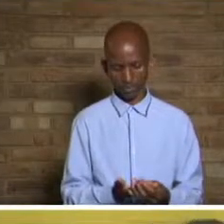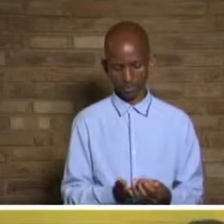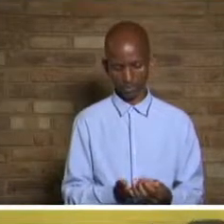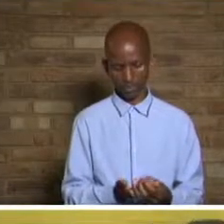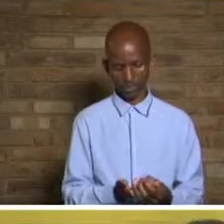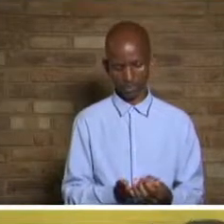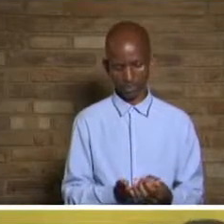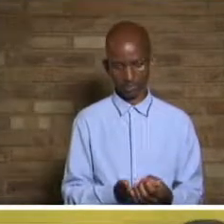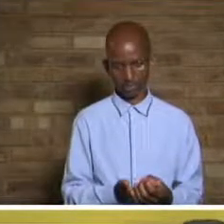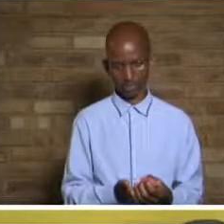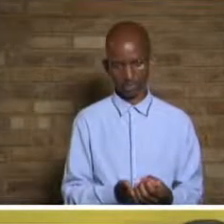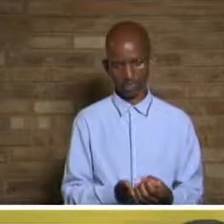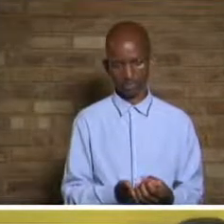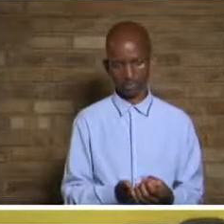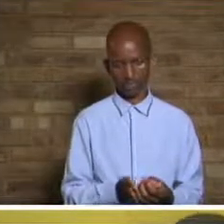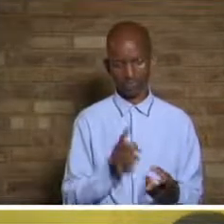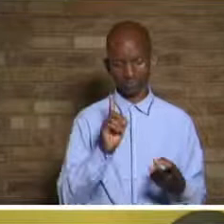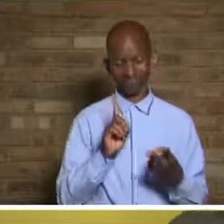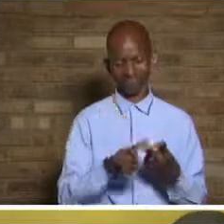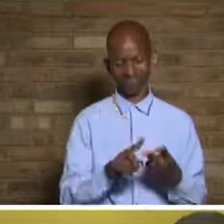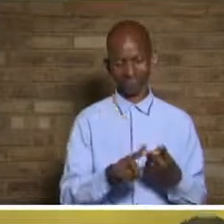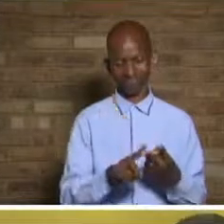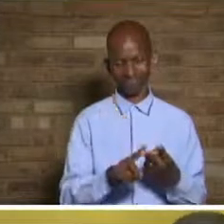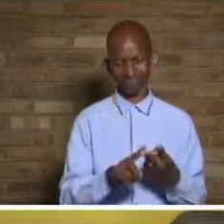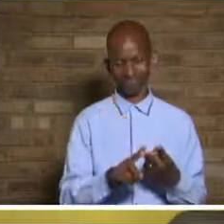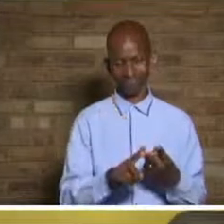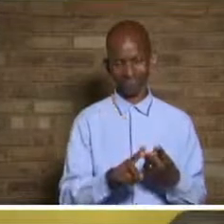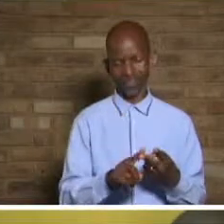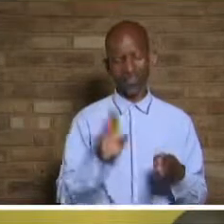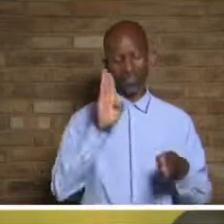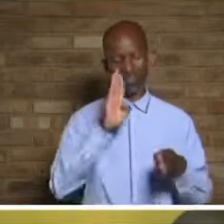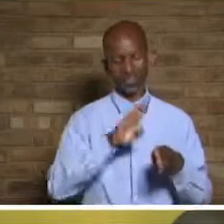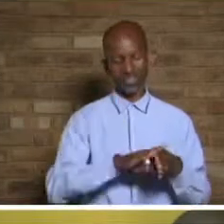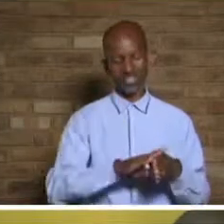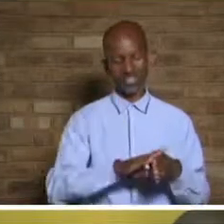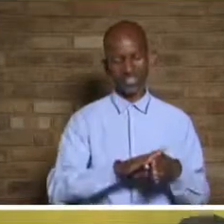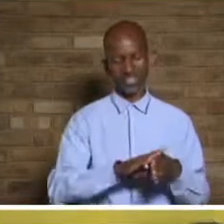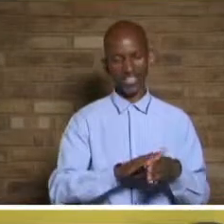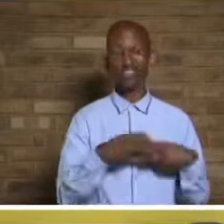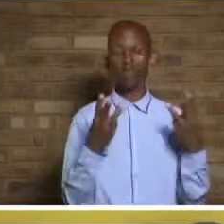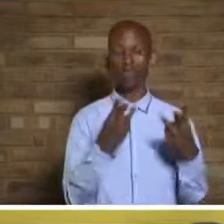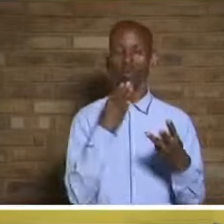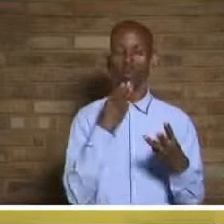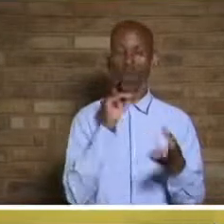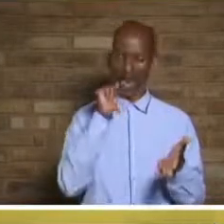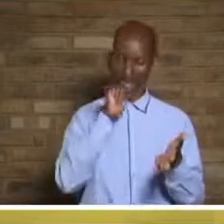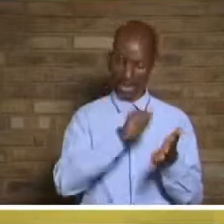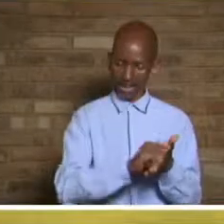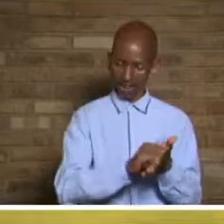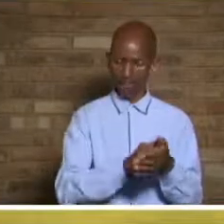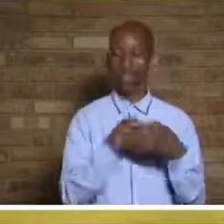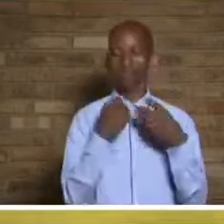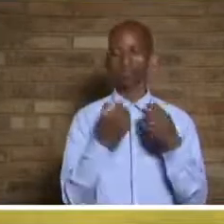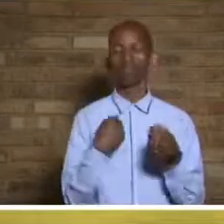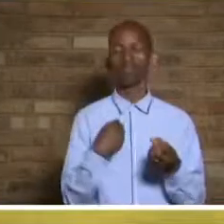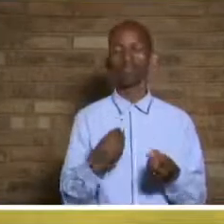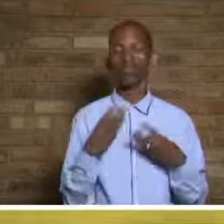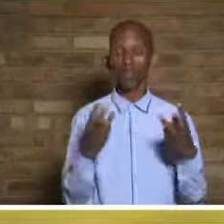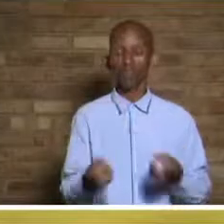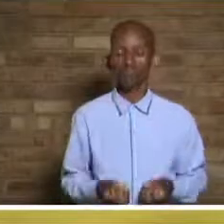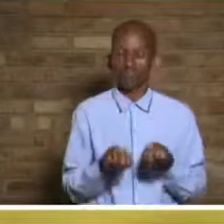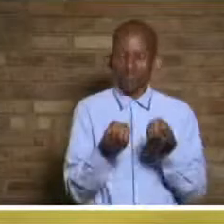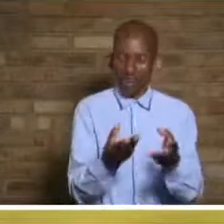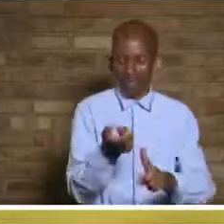zabo. The second point is that the reason those who allowed others to raise issues outside this Electoral Amendment